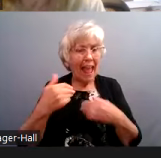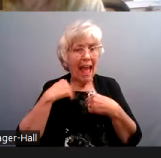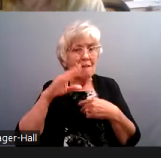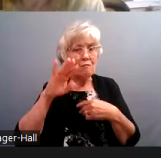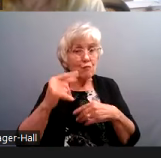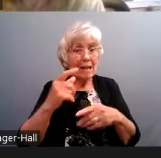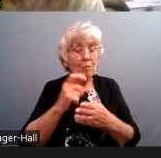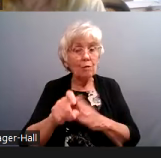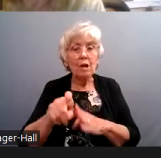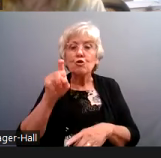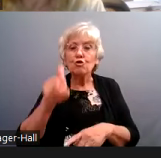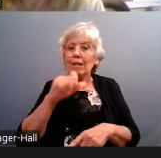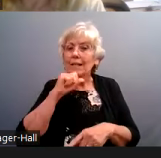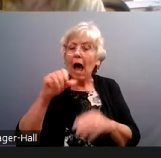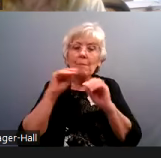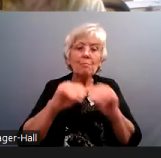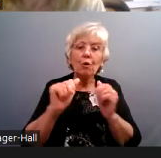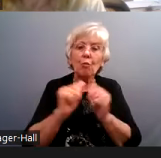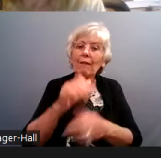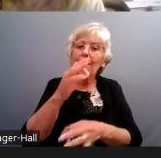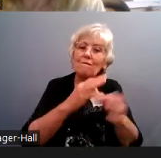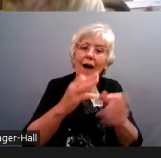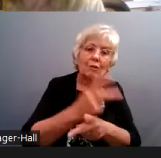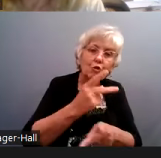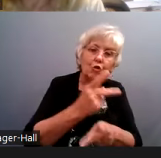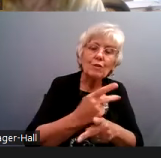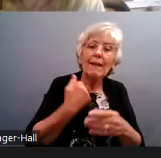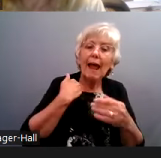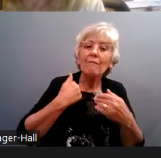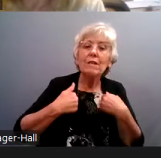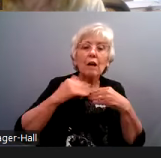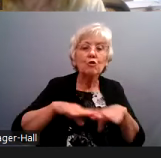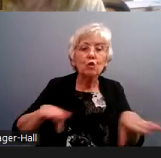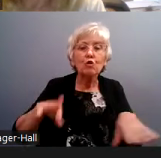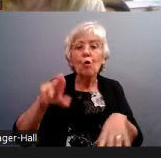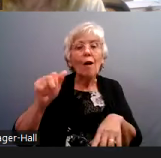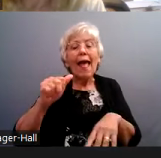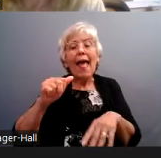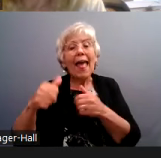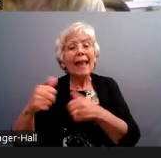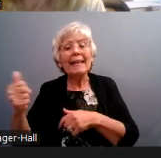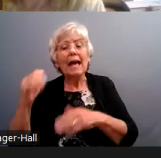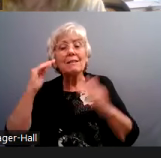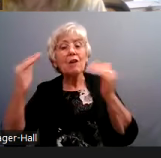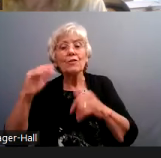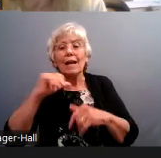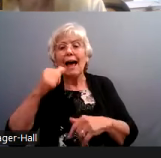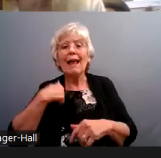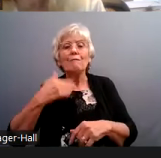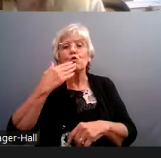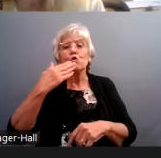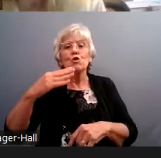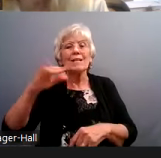fosters who have young children or have immunocompromised adults. Just because, you know,